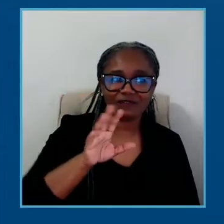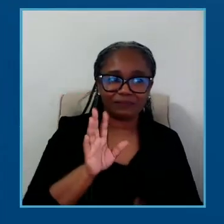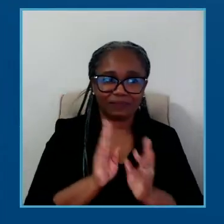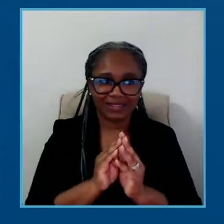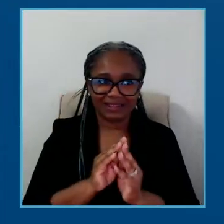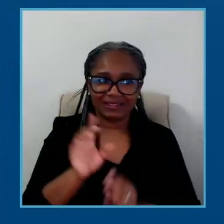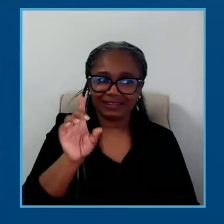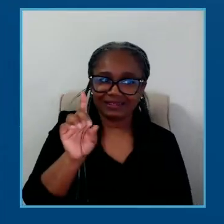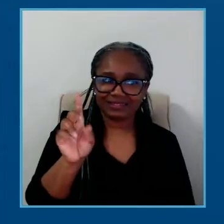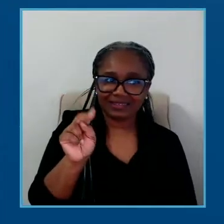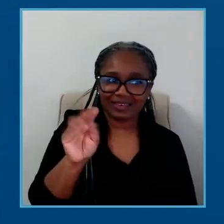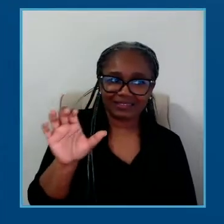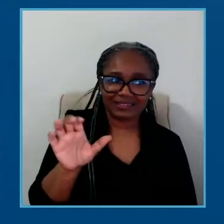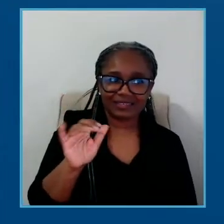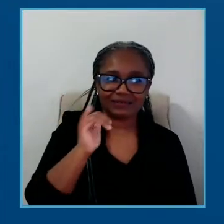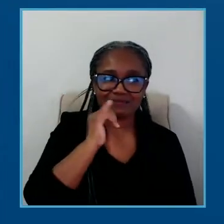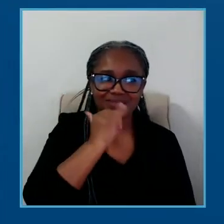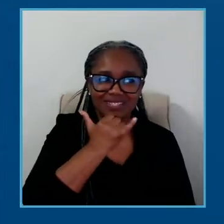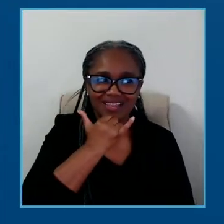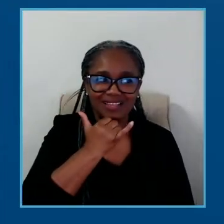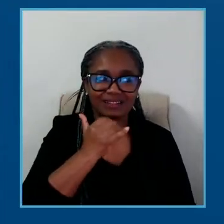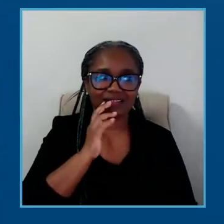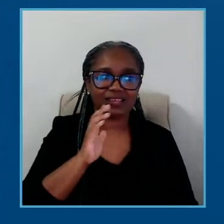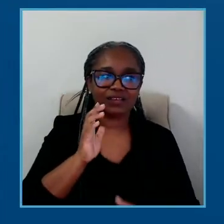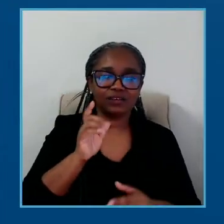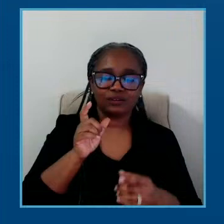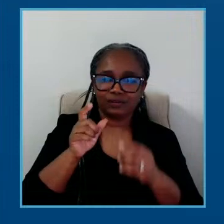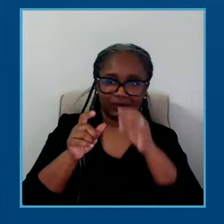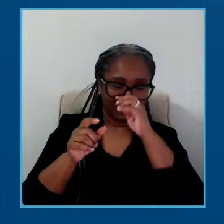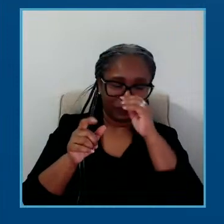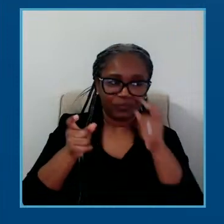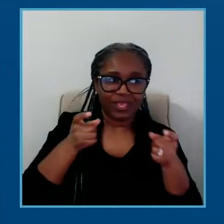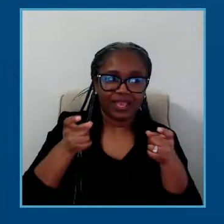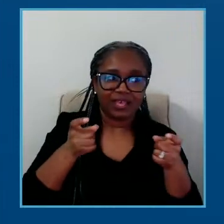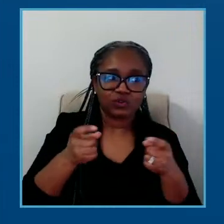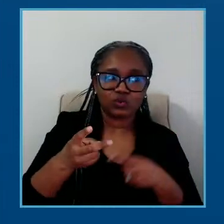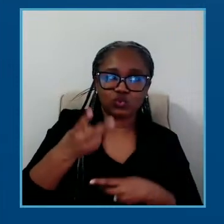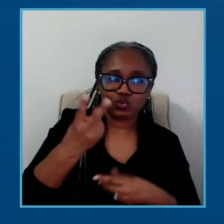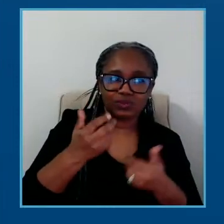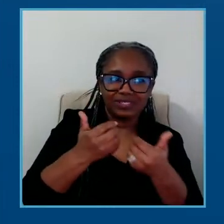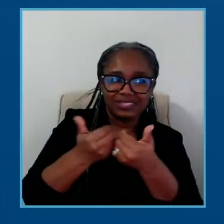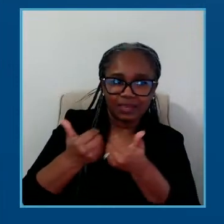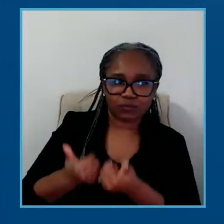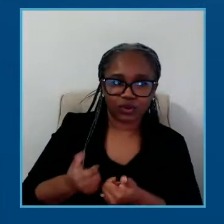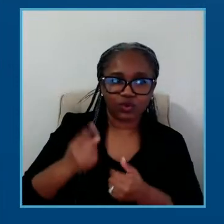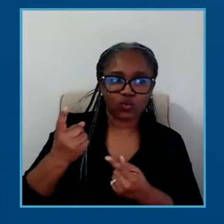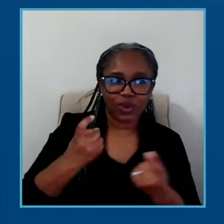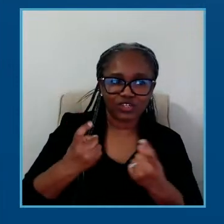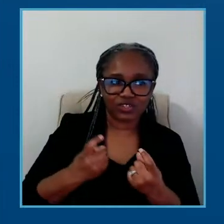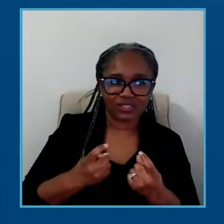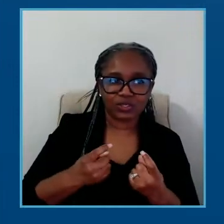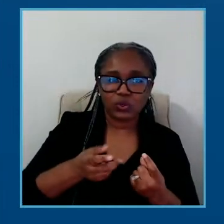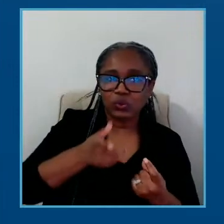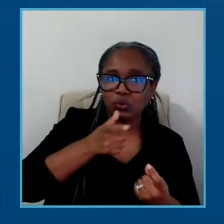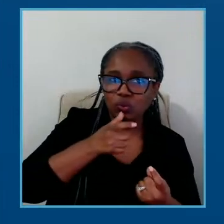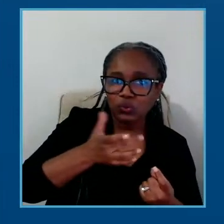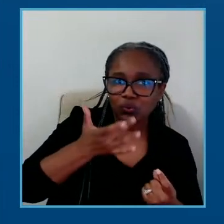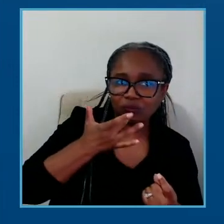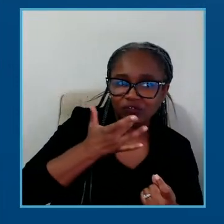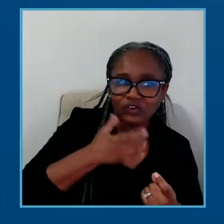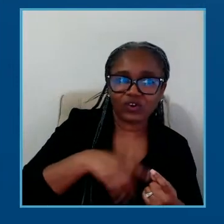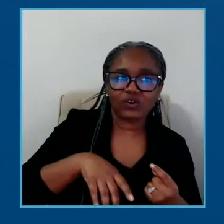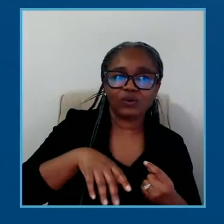among Conrad, Free, Hogg, Kenyatta, and Repass, as though they were the same question,